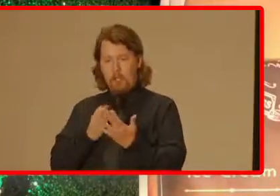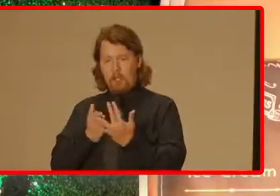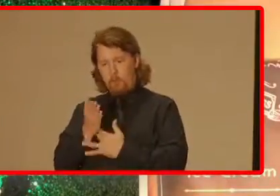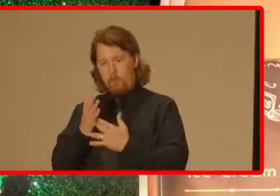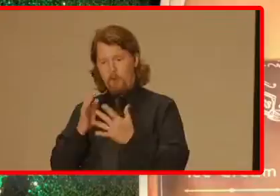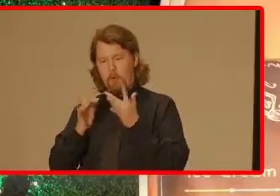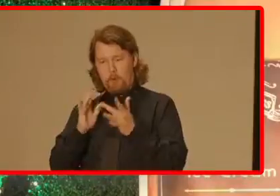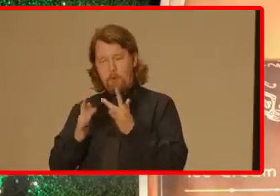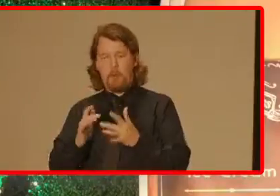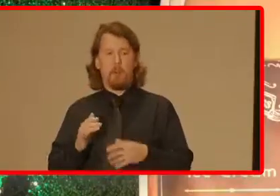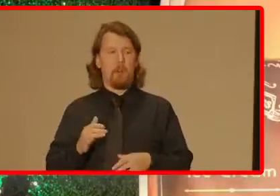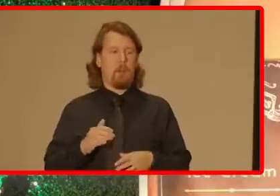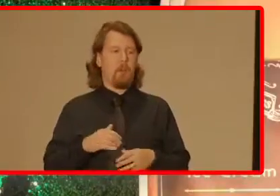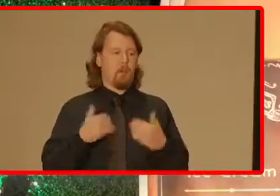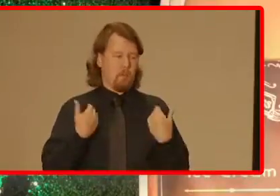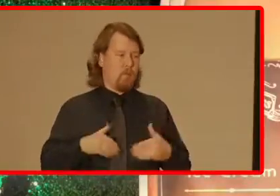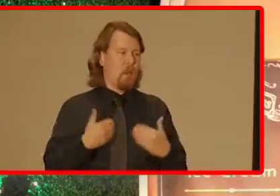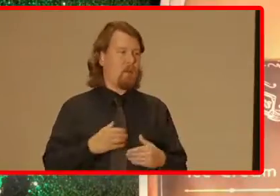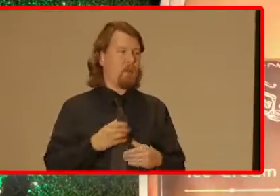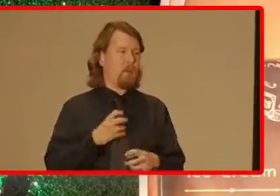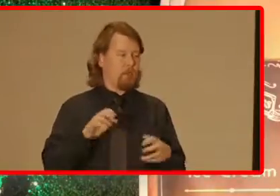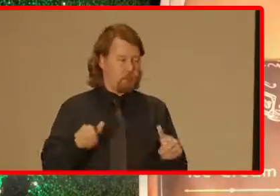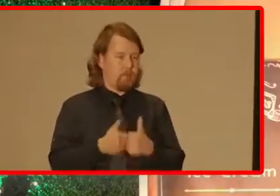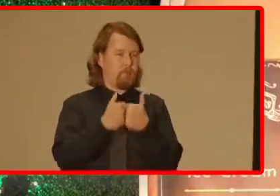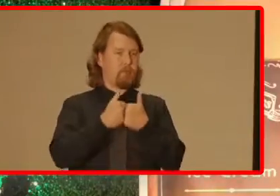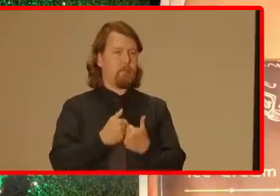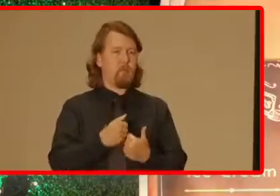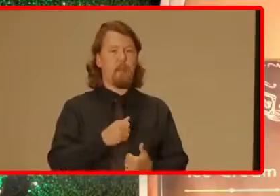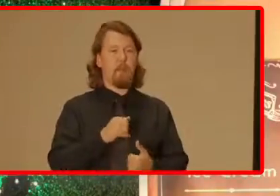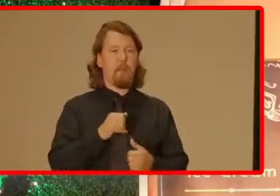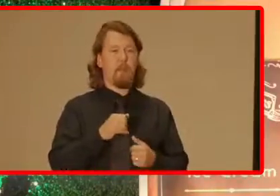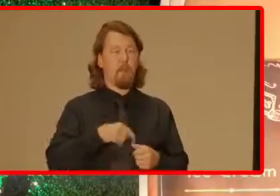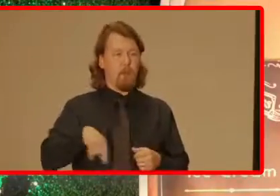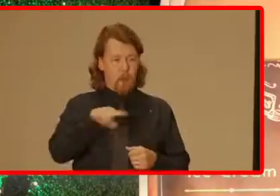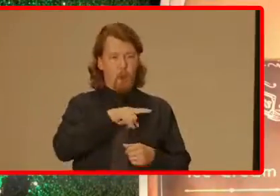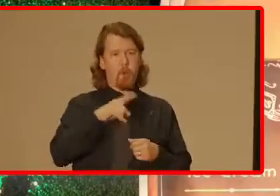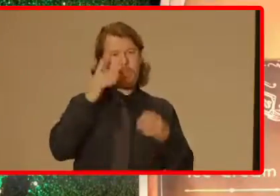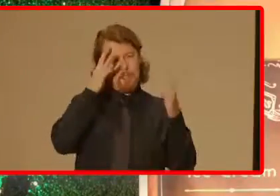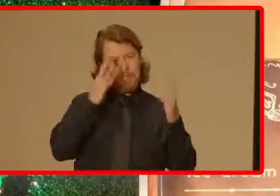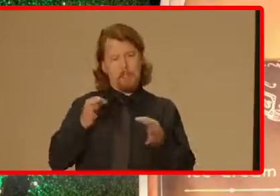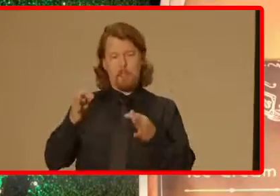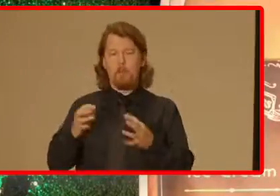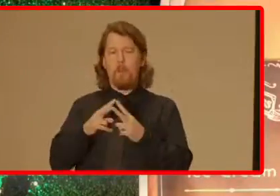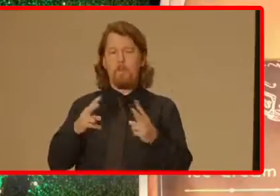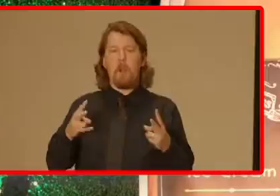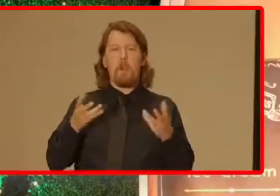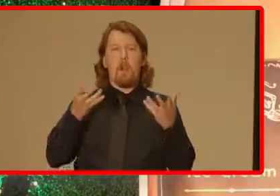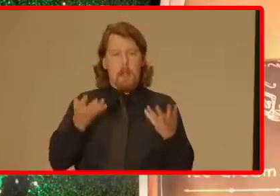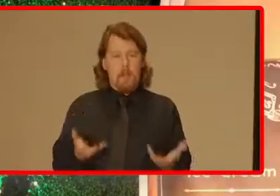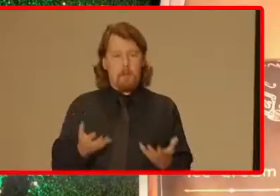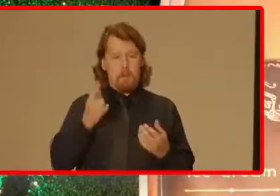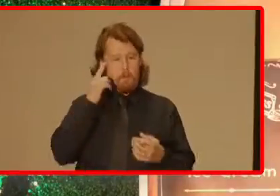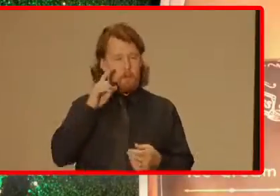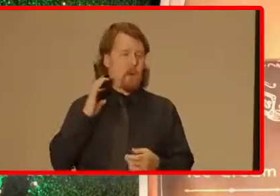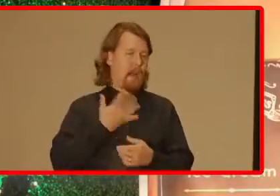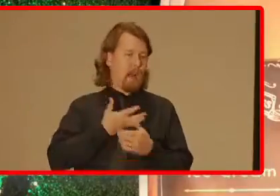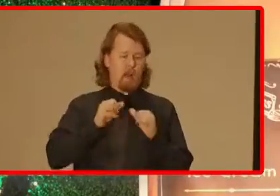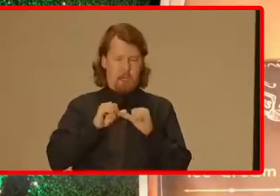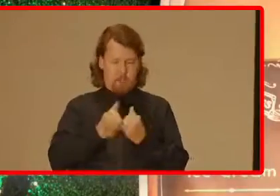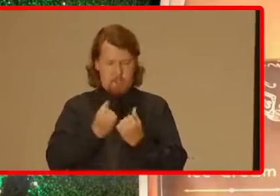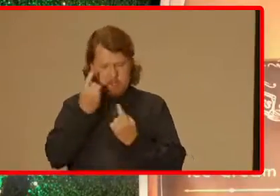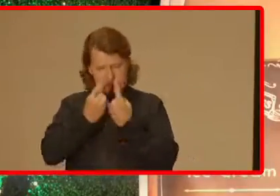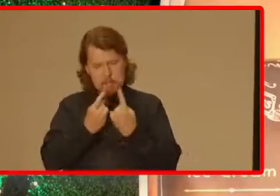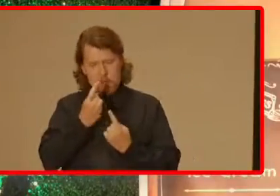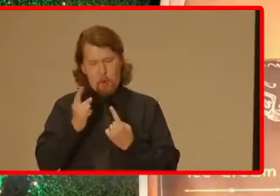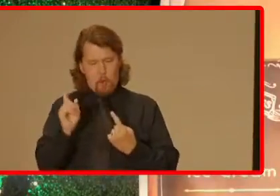for most of our students. Those decisions weighed very heavily on our agency when we talk about where have we been and where we